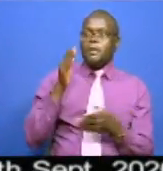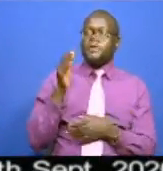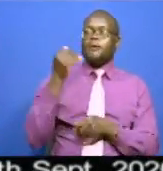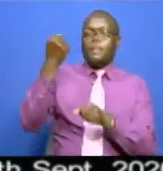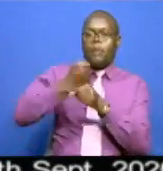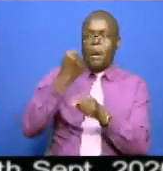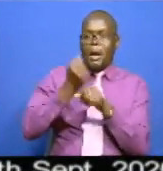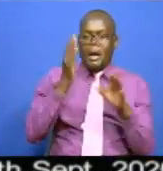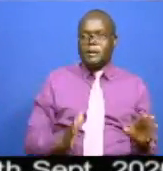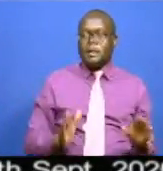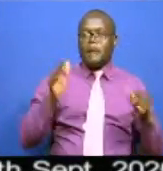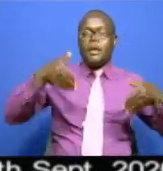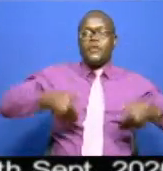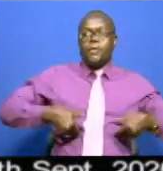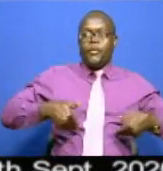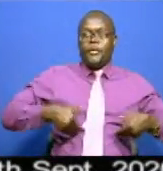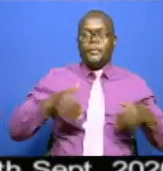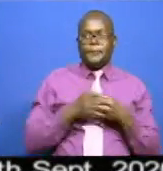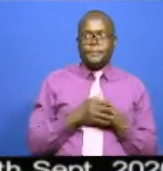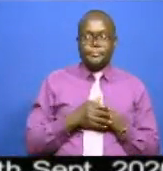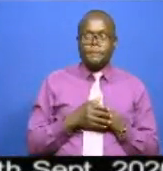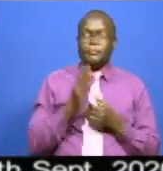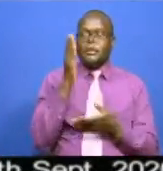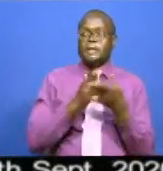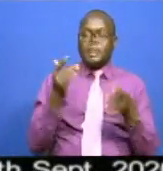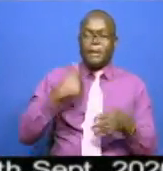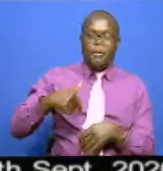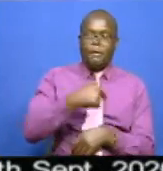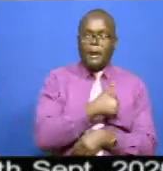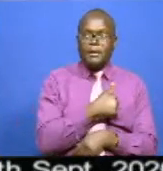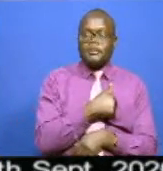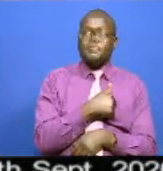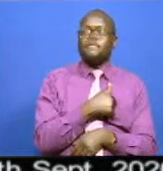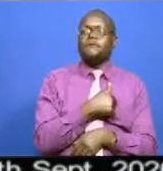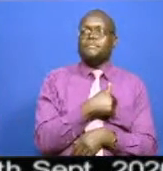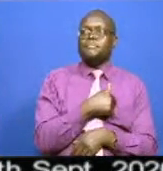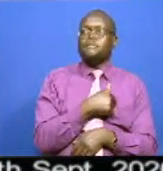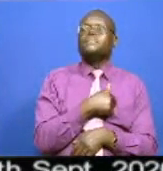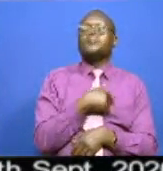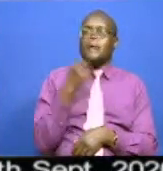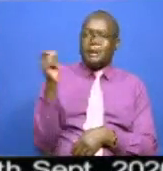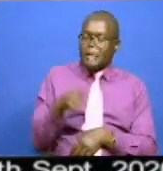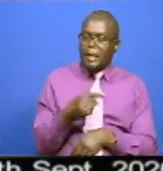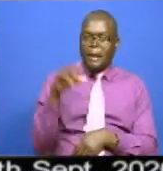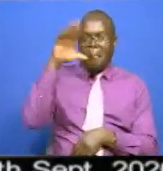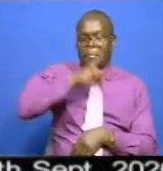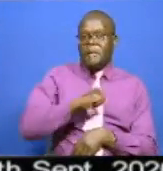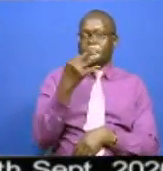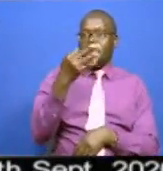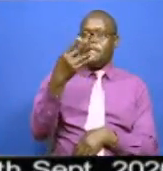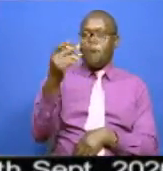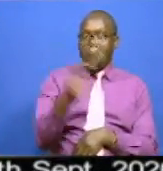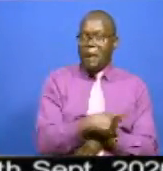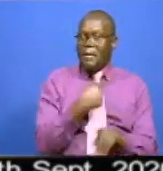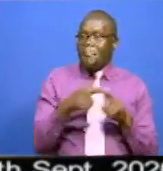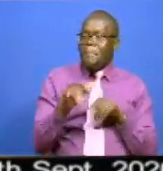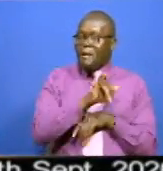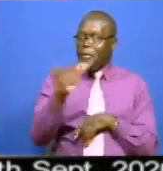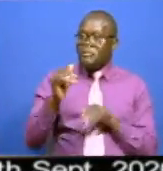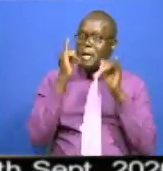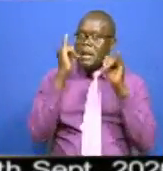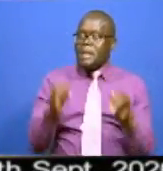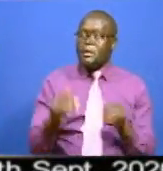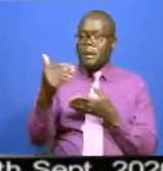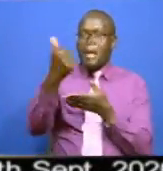our counties are young people. Some of us here probably can do without a salary for 3-4 months. But those newly